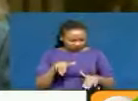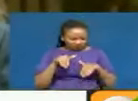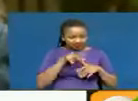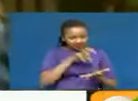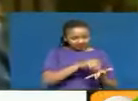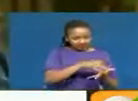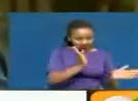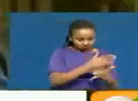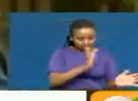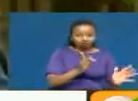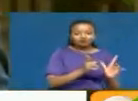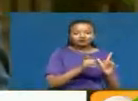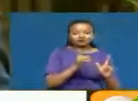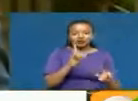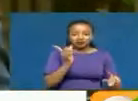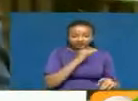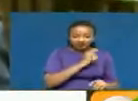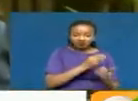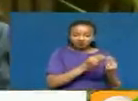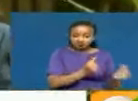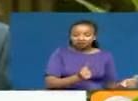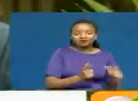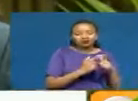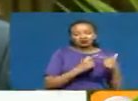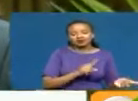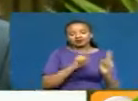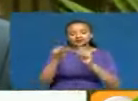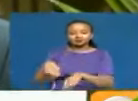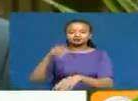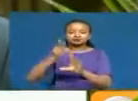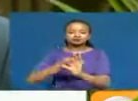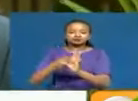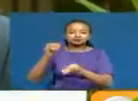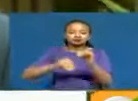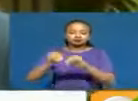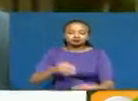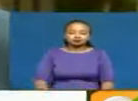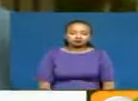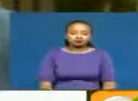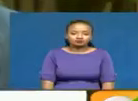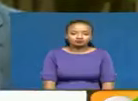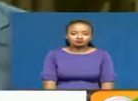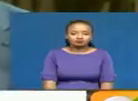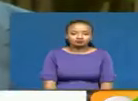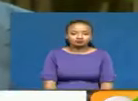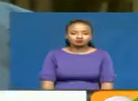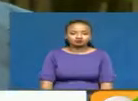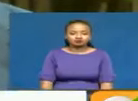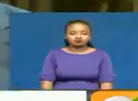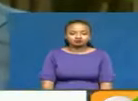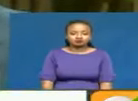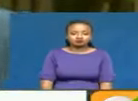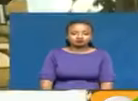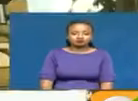suffered slightly, but that is, of course, a small price to pay for good governance